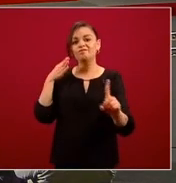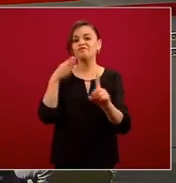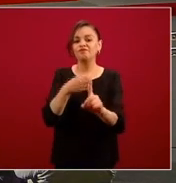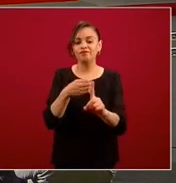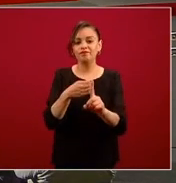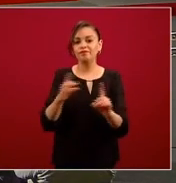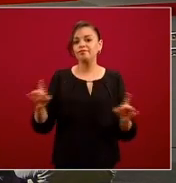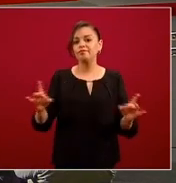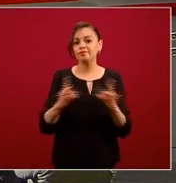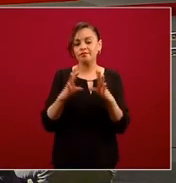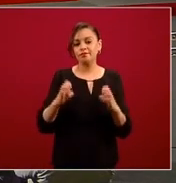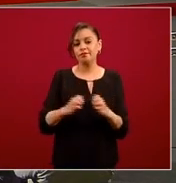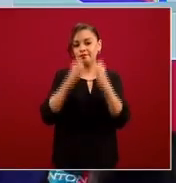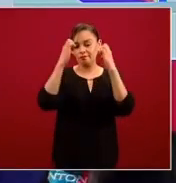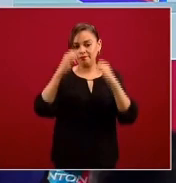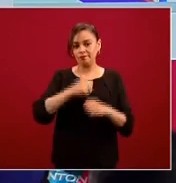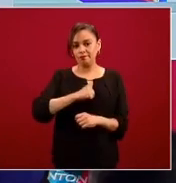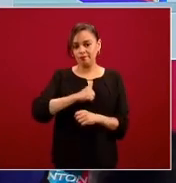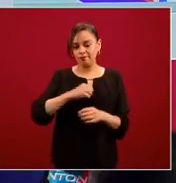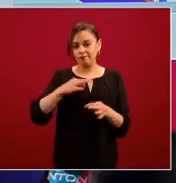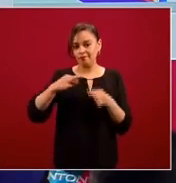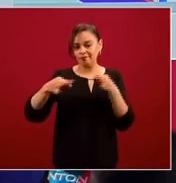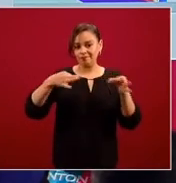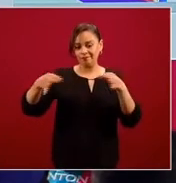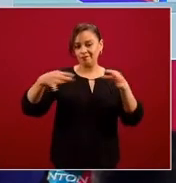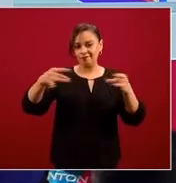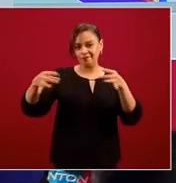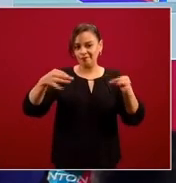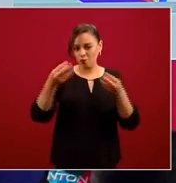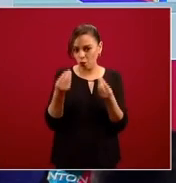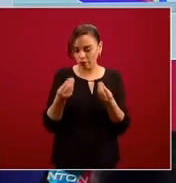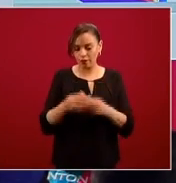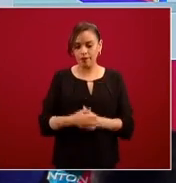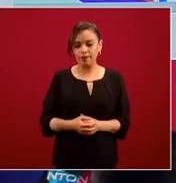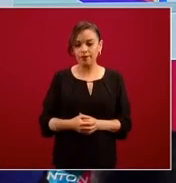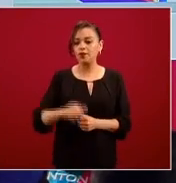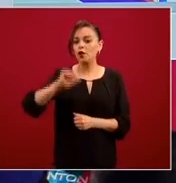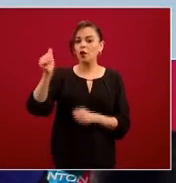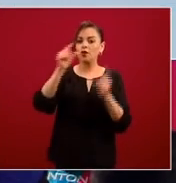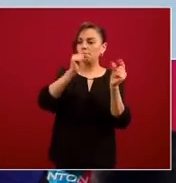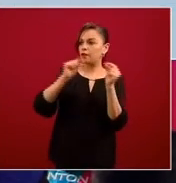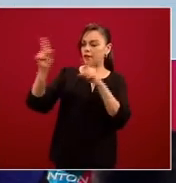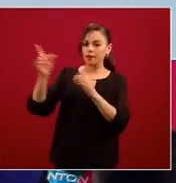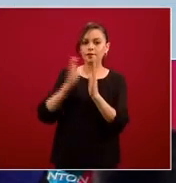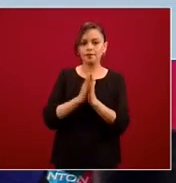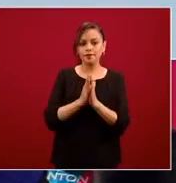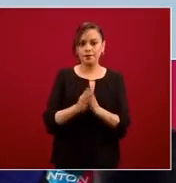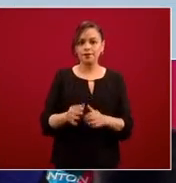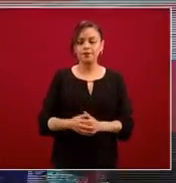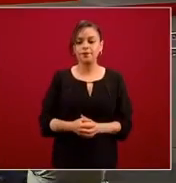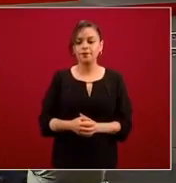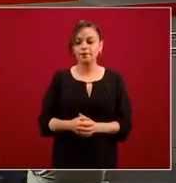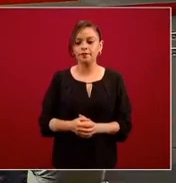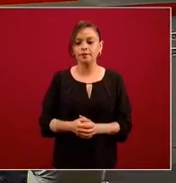point here that is also related to the health emergency and that people have been asking the president about.